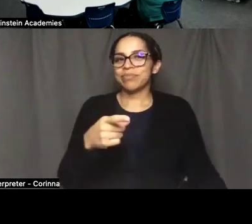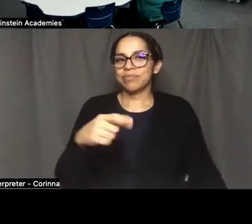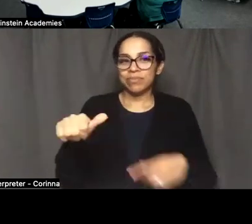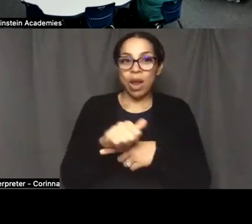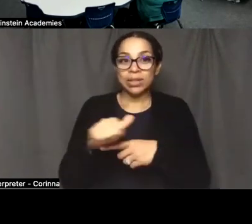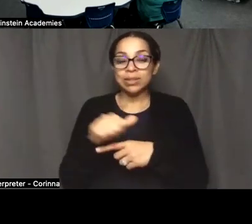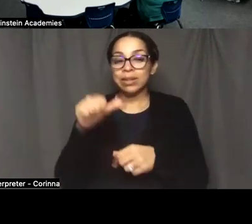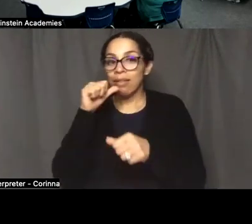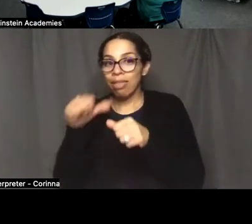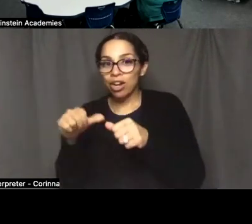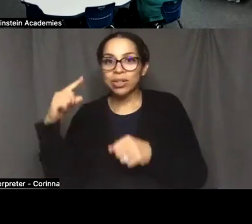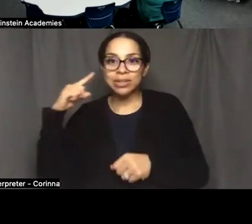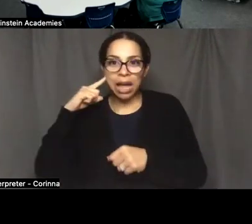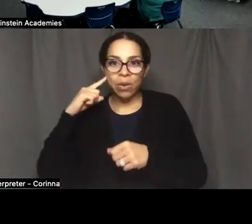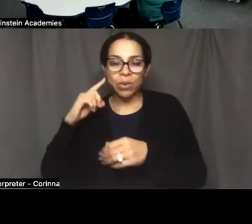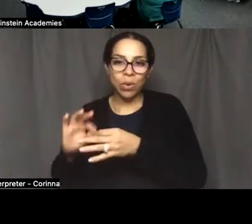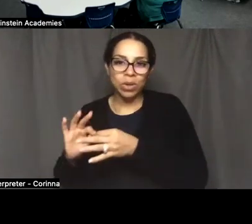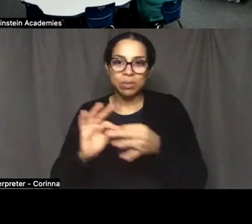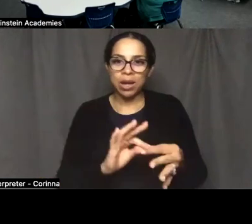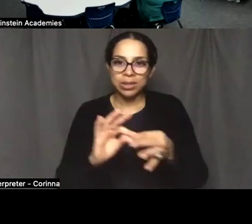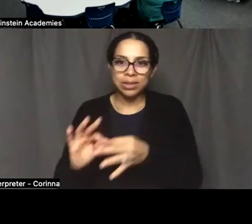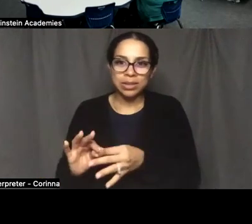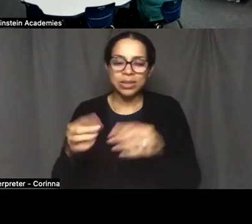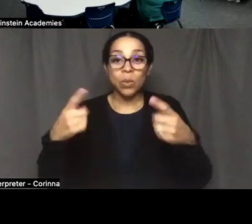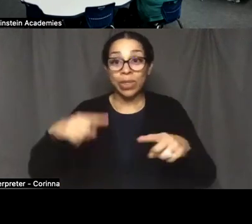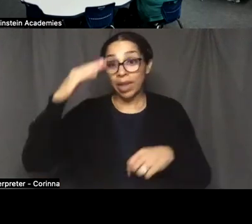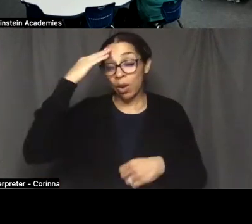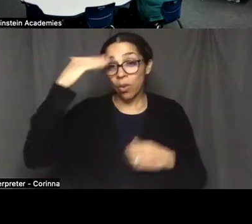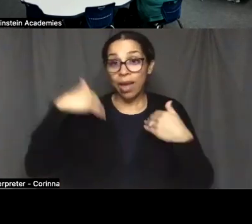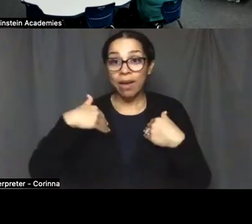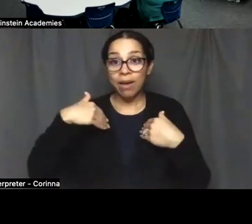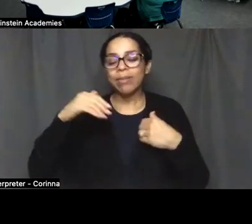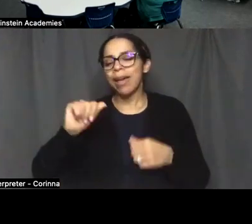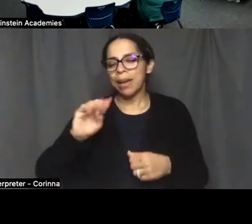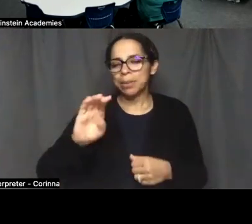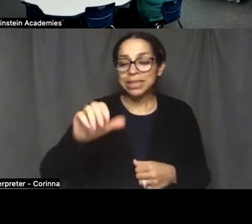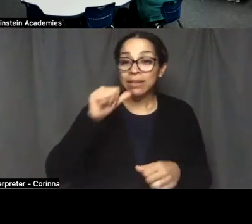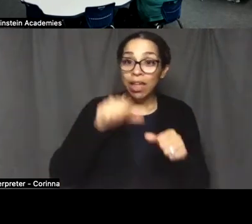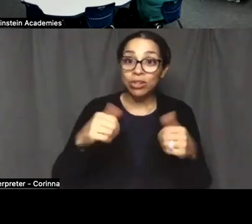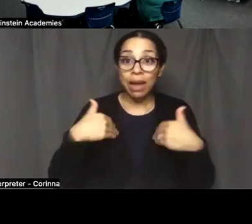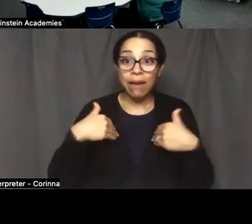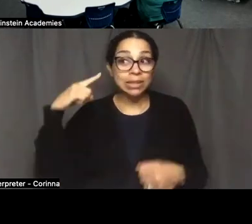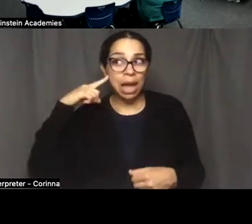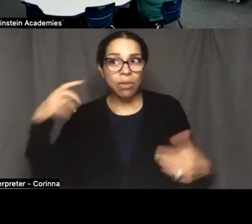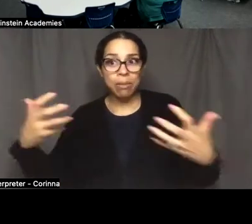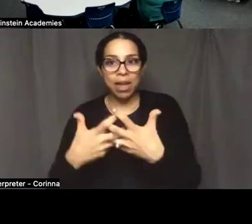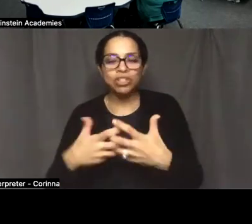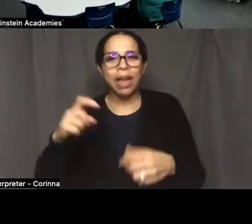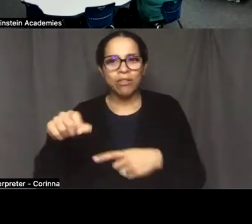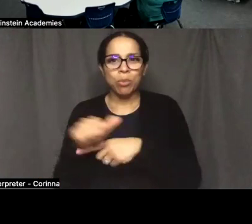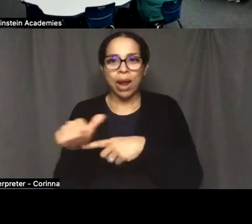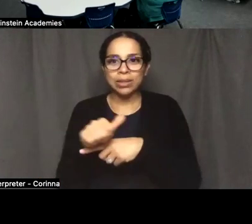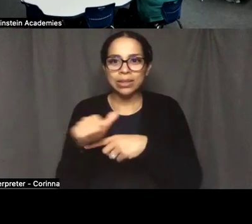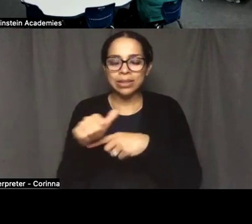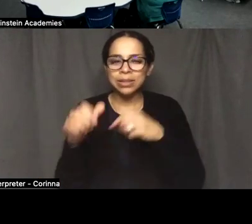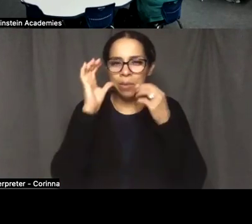So once they know that the letters have a sound associated with it, they really have to practice that so that they become, there's 2 things